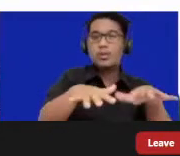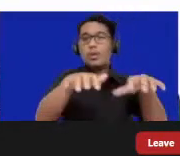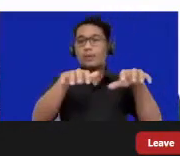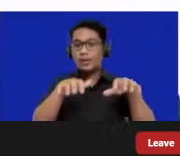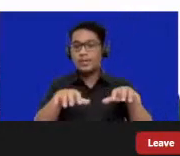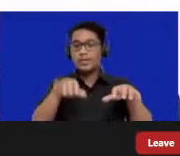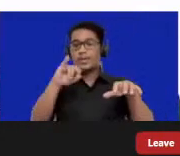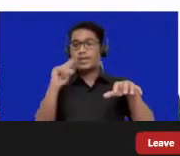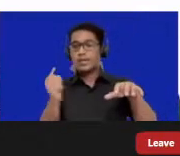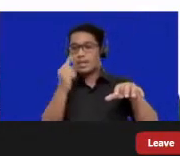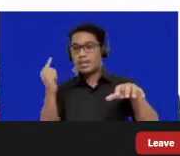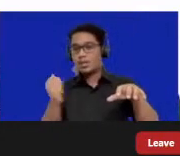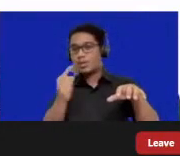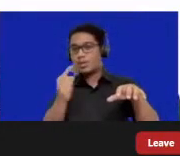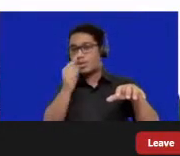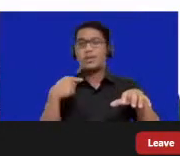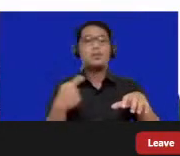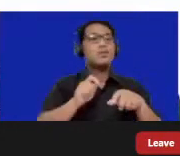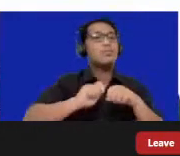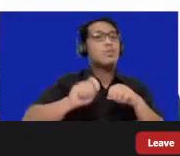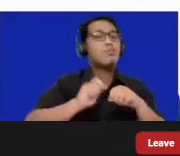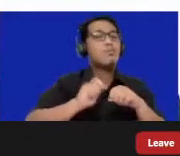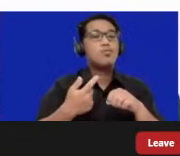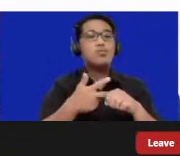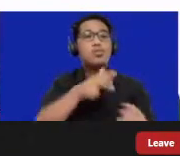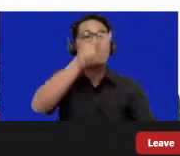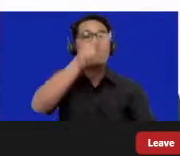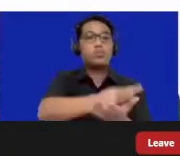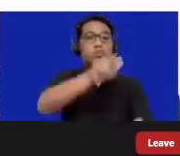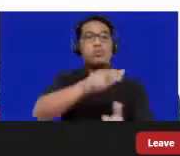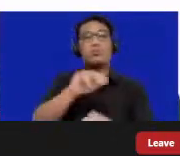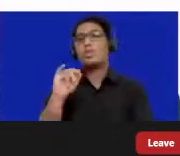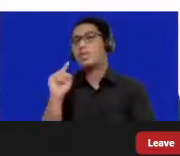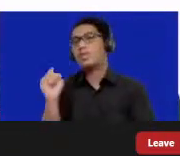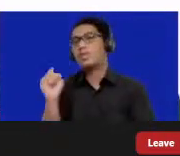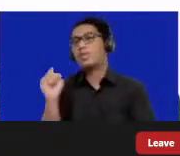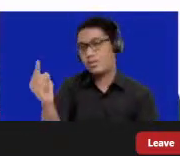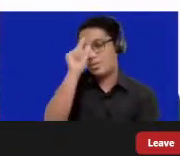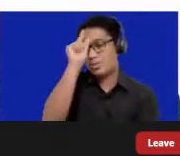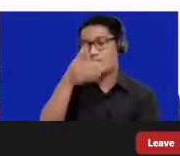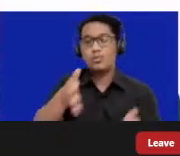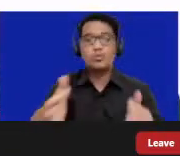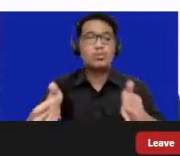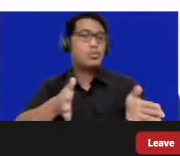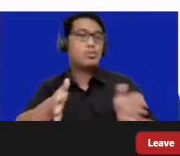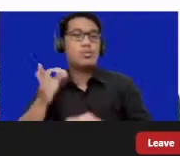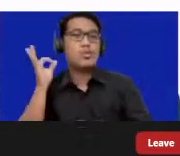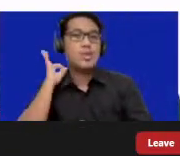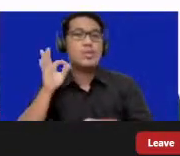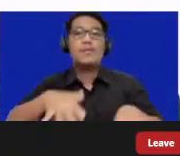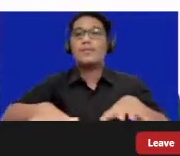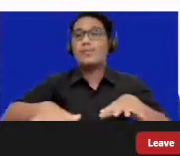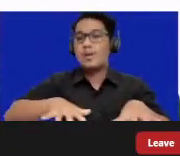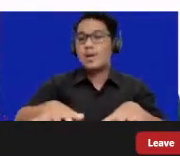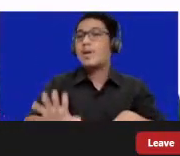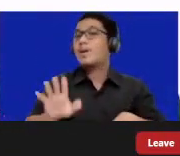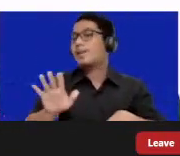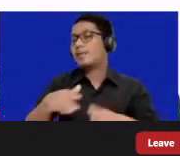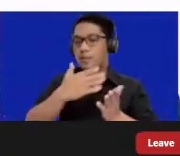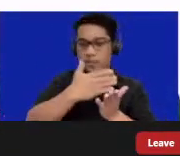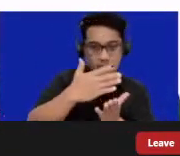disability inclusive disaster risk management. We can share our experience and knowledge with Indonesian